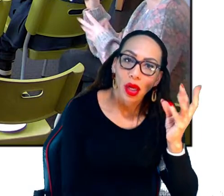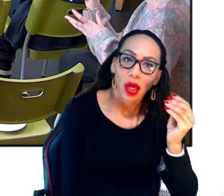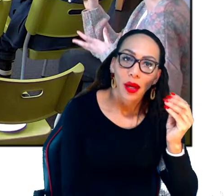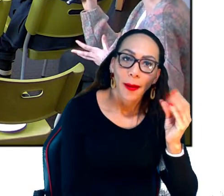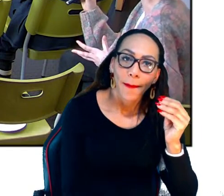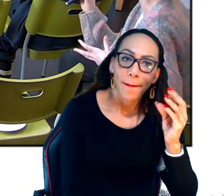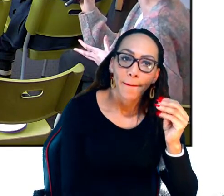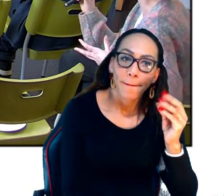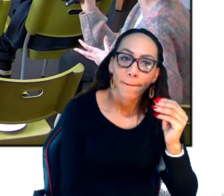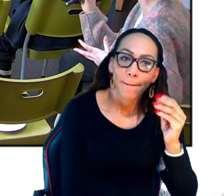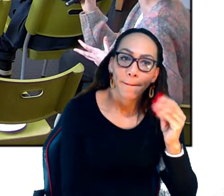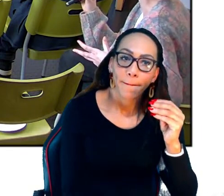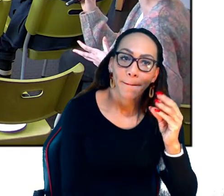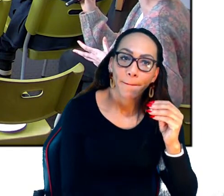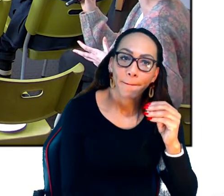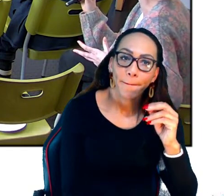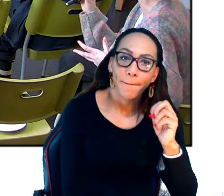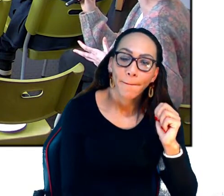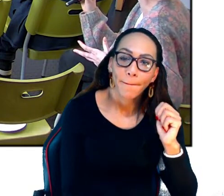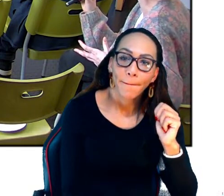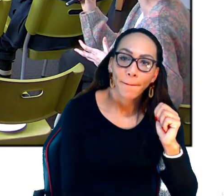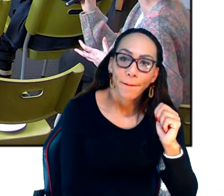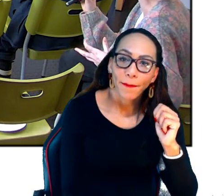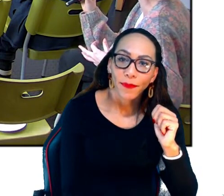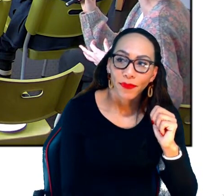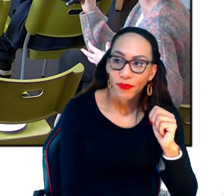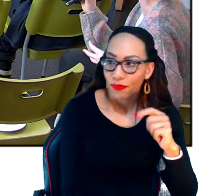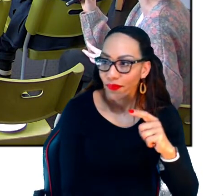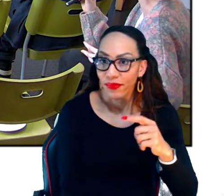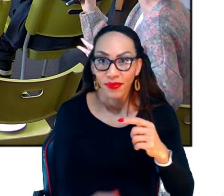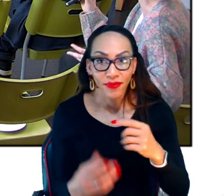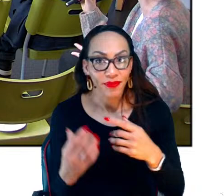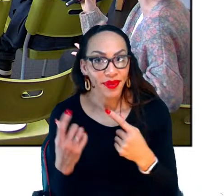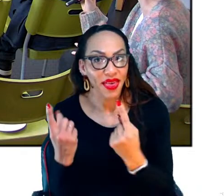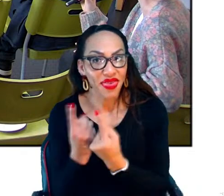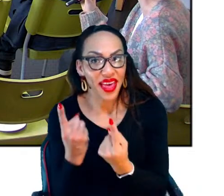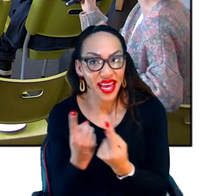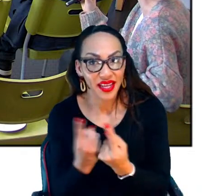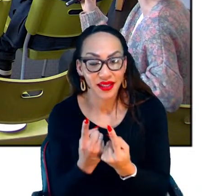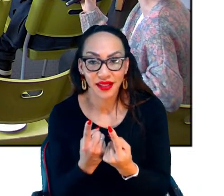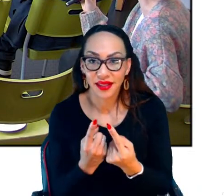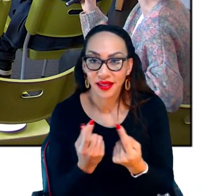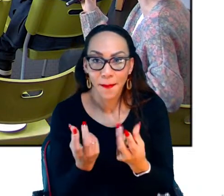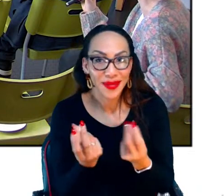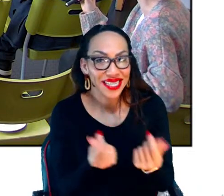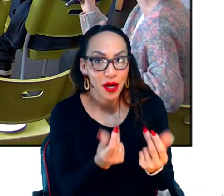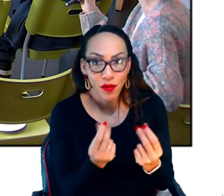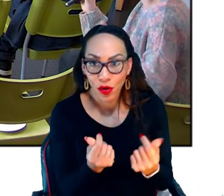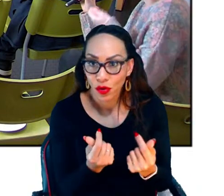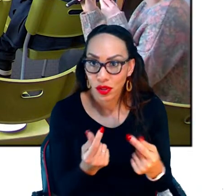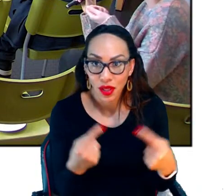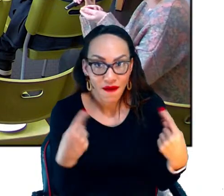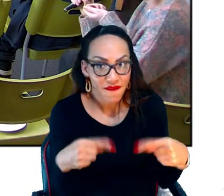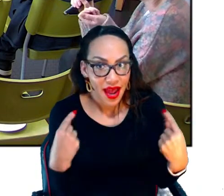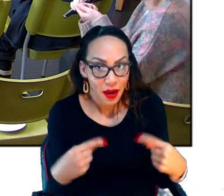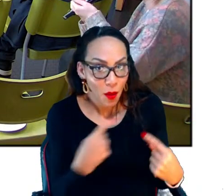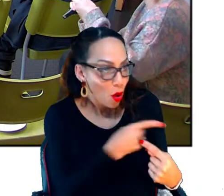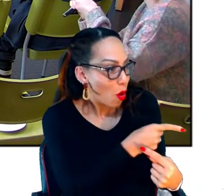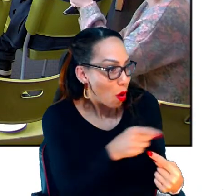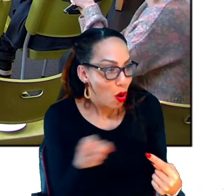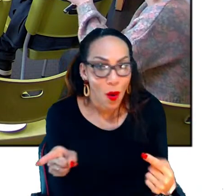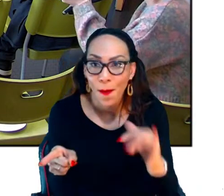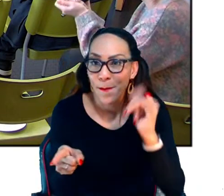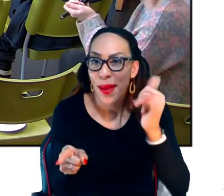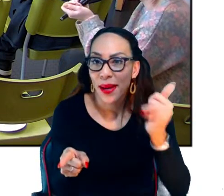Like more readily available materials, and perhaps it's not a VR headset, perhaps it's like a mirror